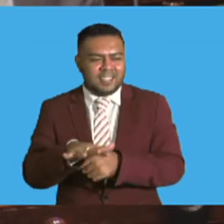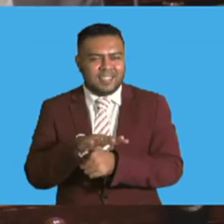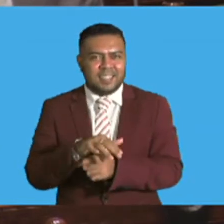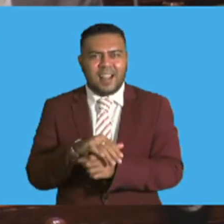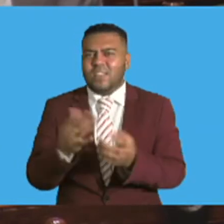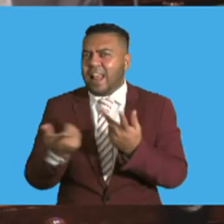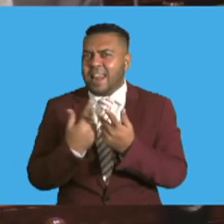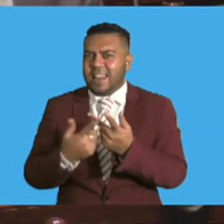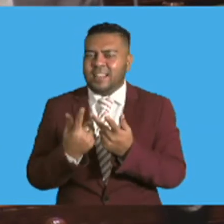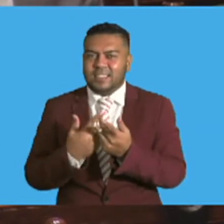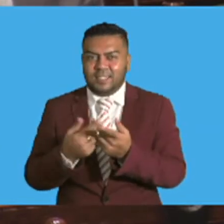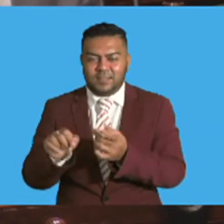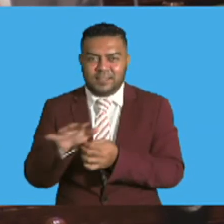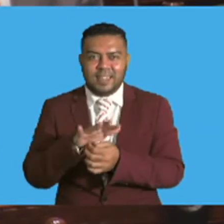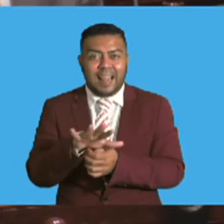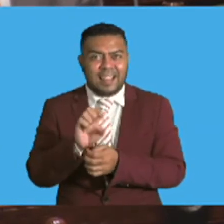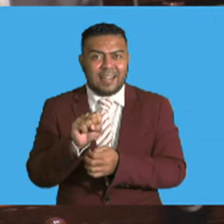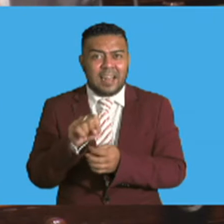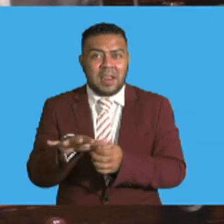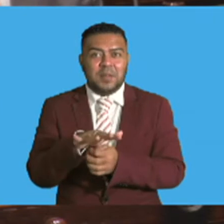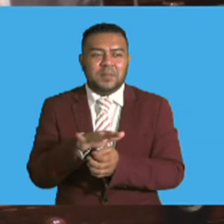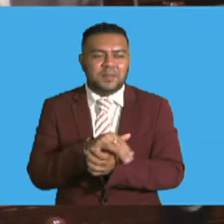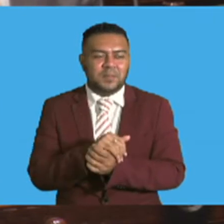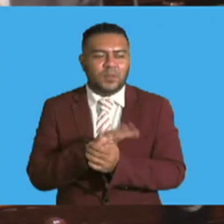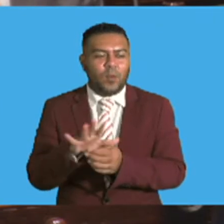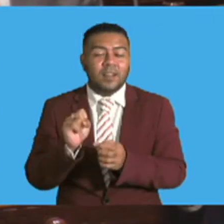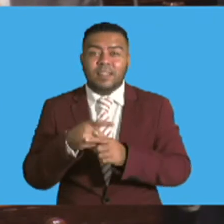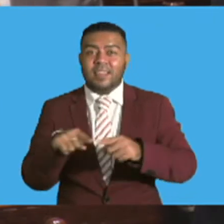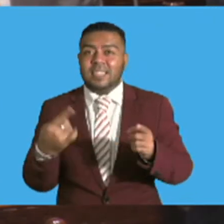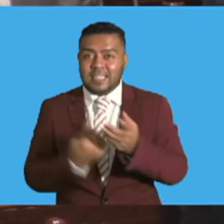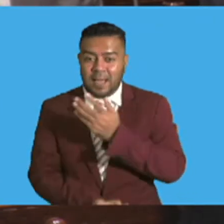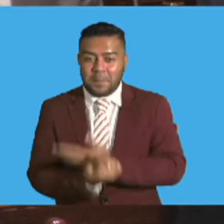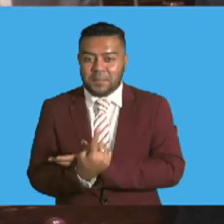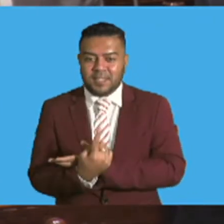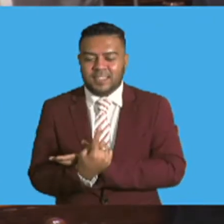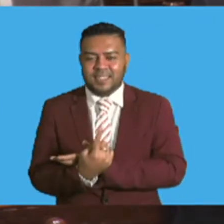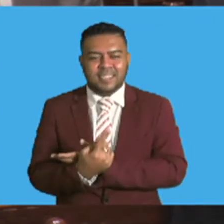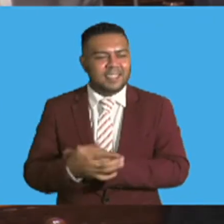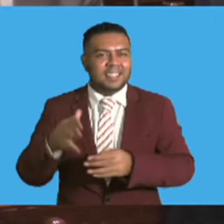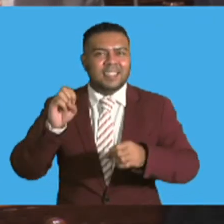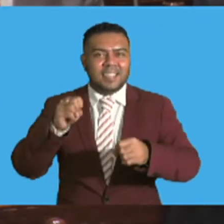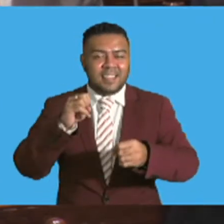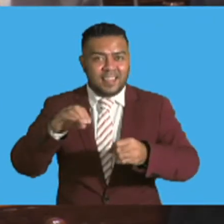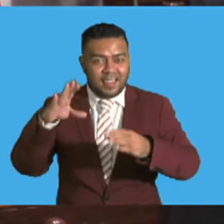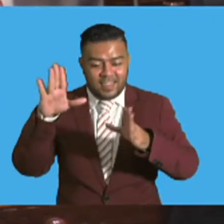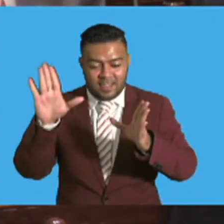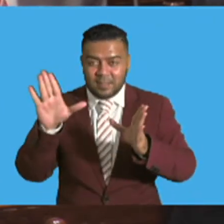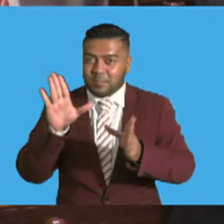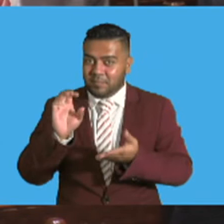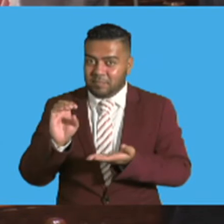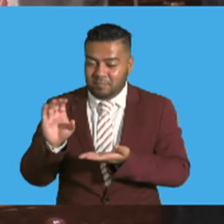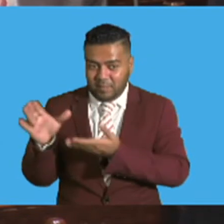there's a lot of laxity in that space. One of the common things that has actually happened is that in the customs area we find people,